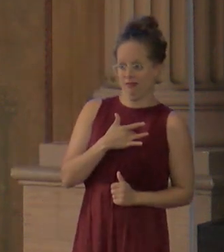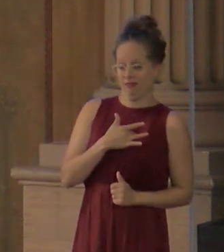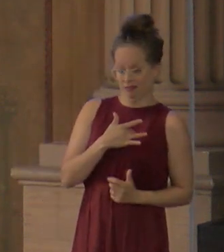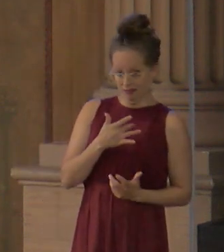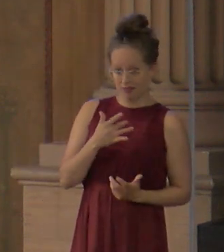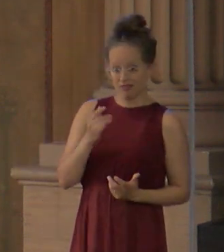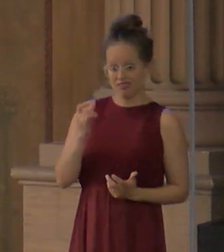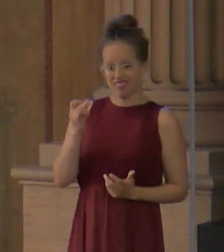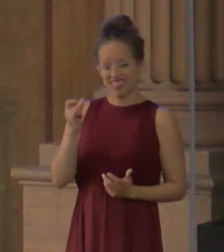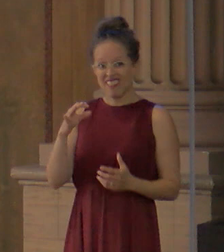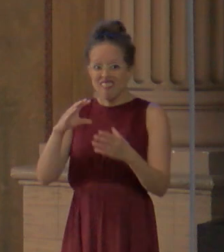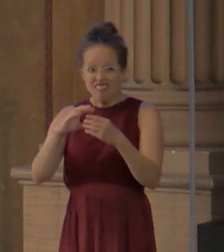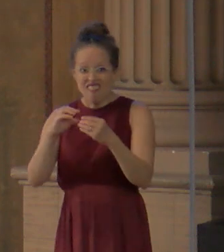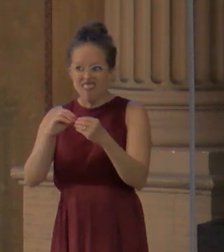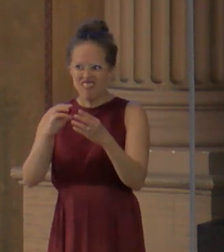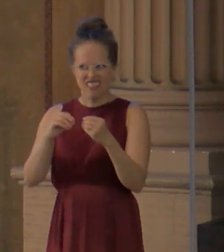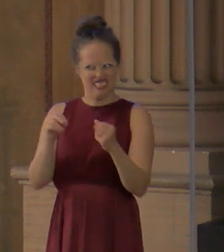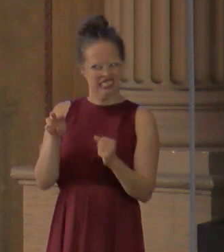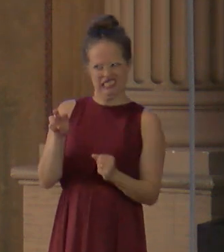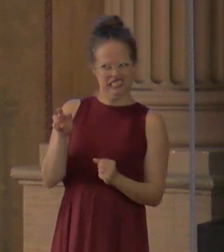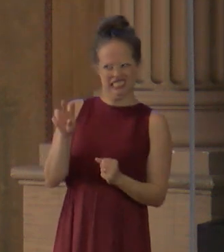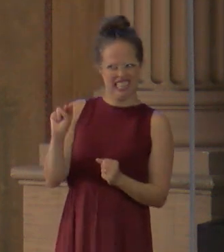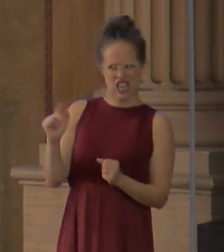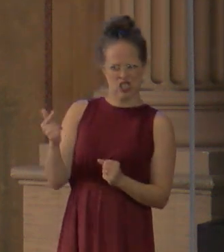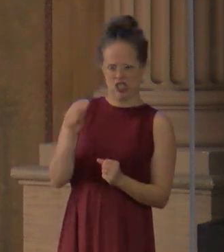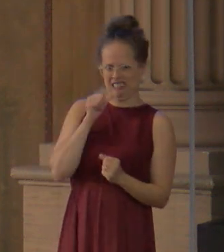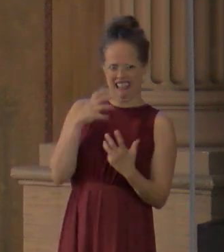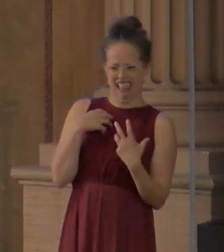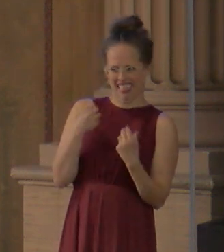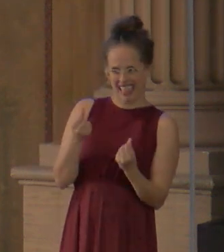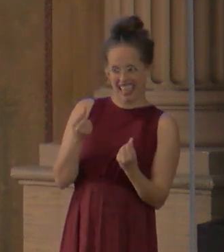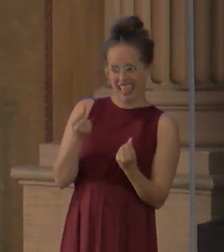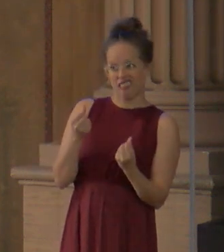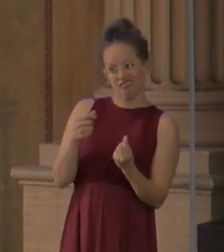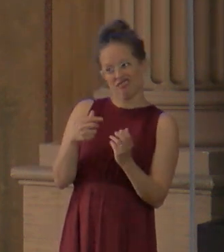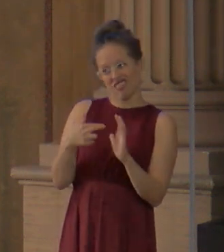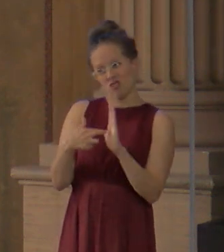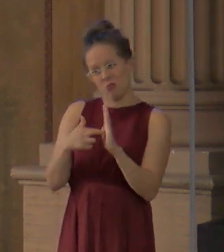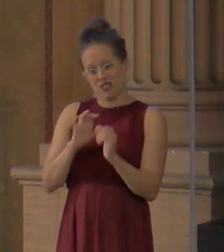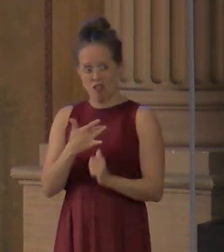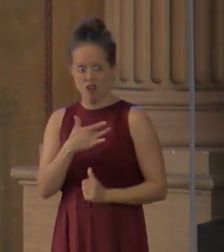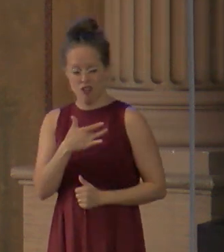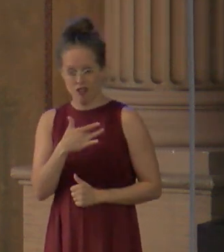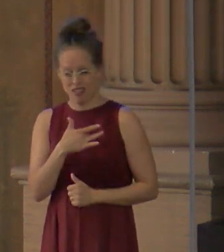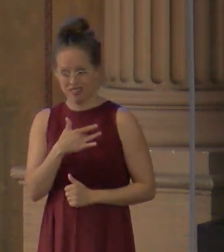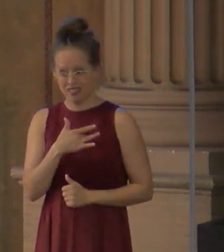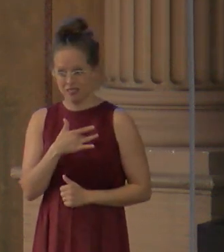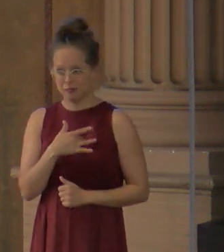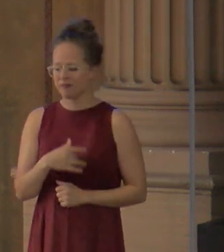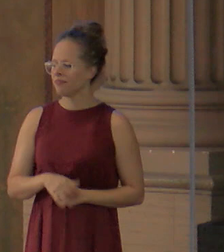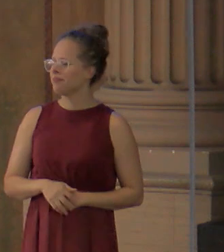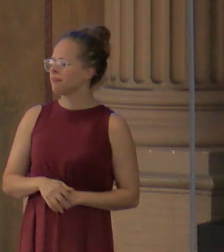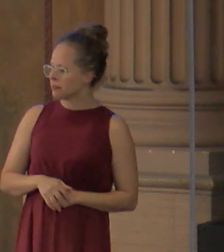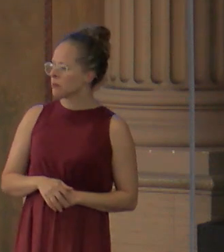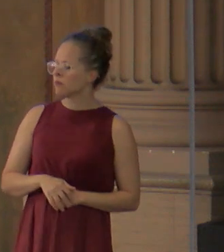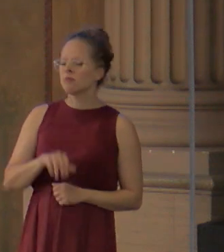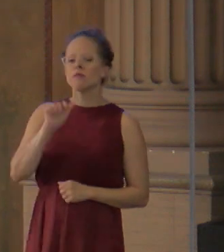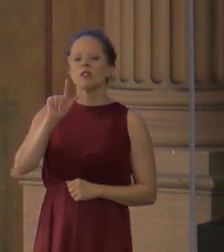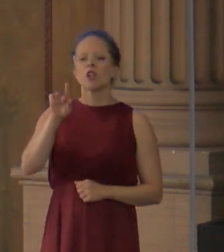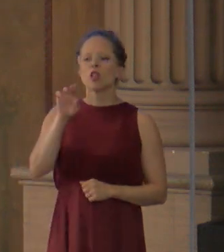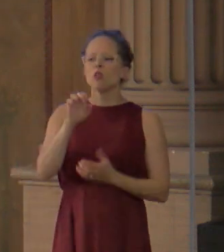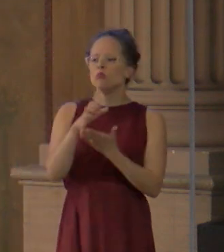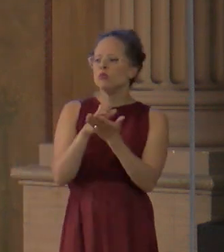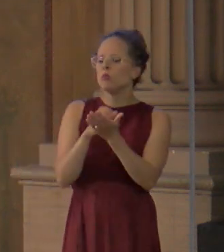spiritual health or spiritual unhealth. Of course, Jesus taught this as well. You remember what Jesus said? This is Luke chapter 6, verse 45 as one